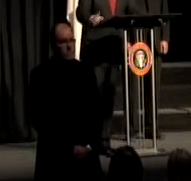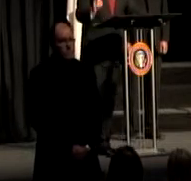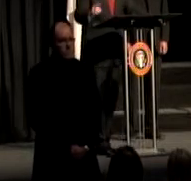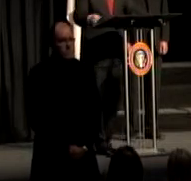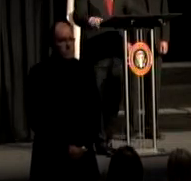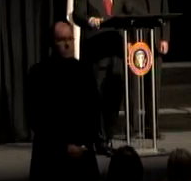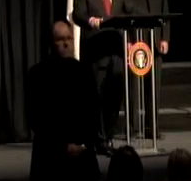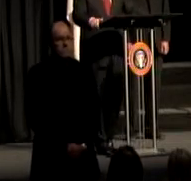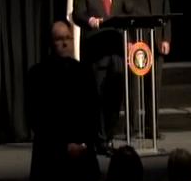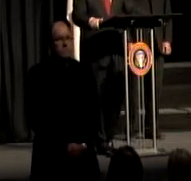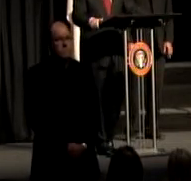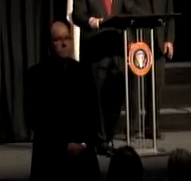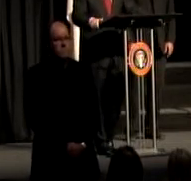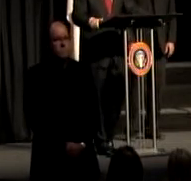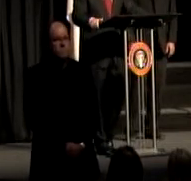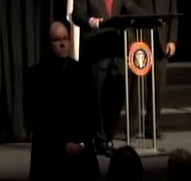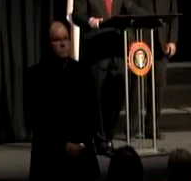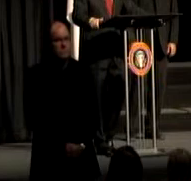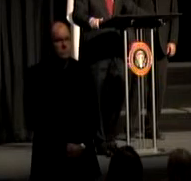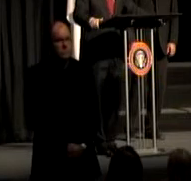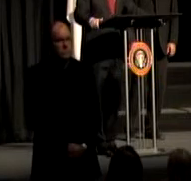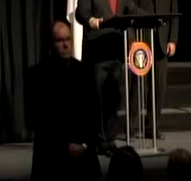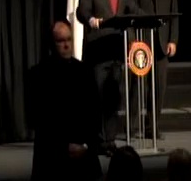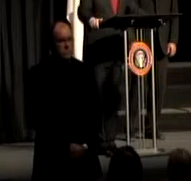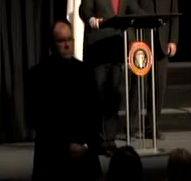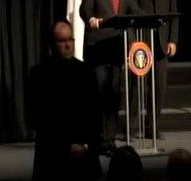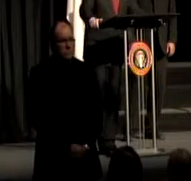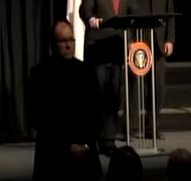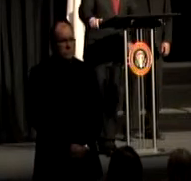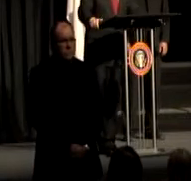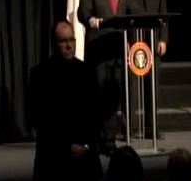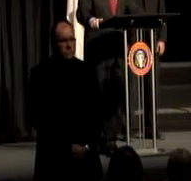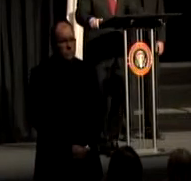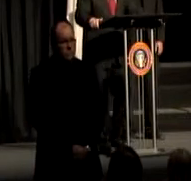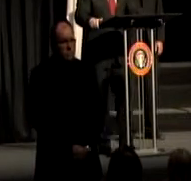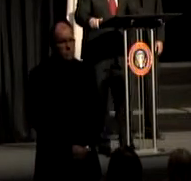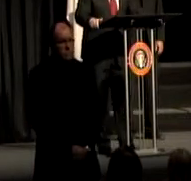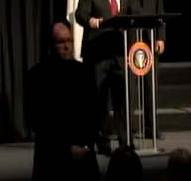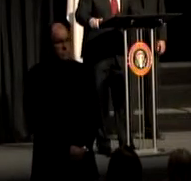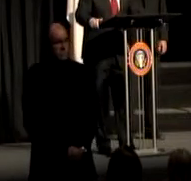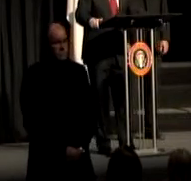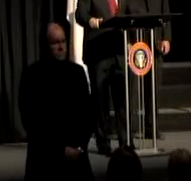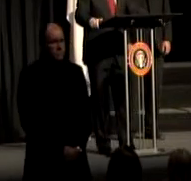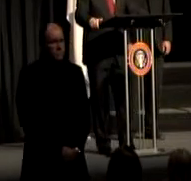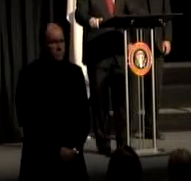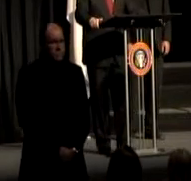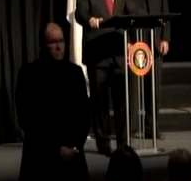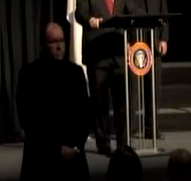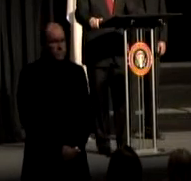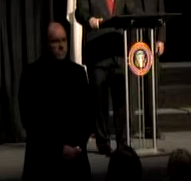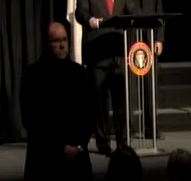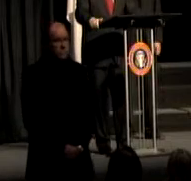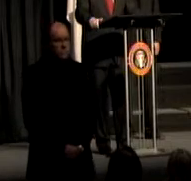volunteerism in Romans chapter 15 verse 1 now we are strong ought to bear the weak of those without strength and do